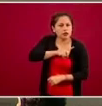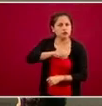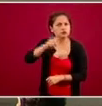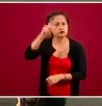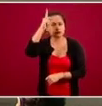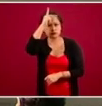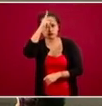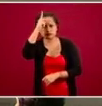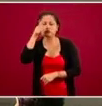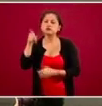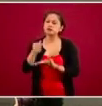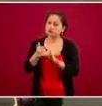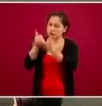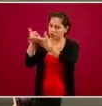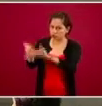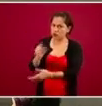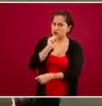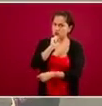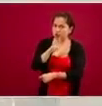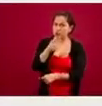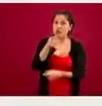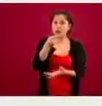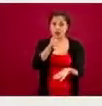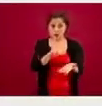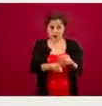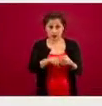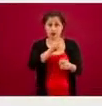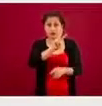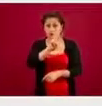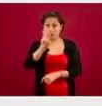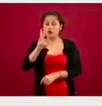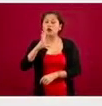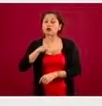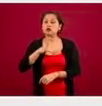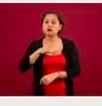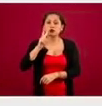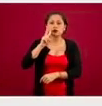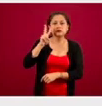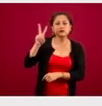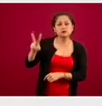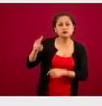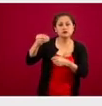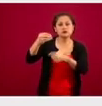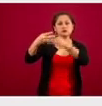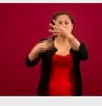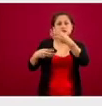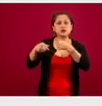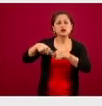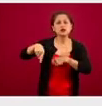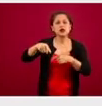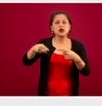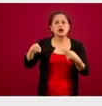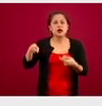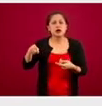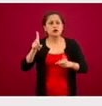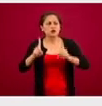And we have created these resources to help them too and to orient the